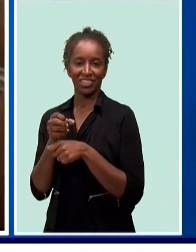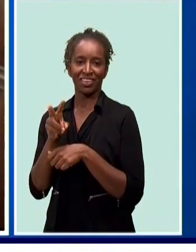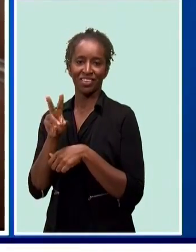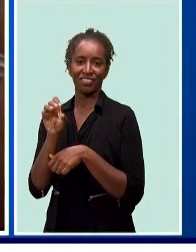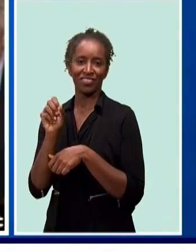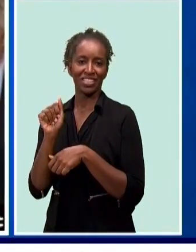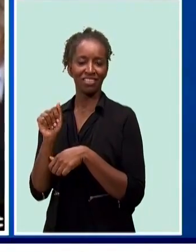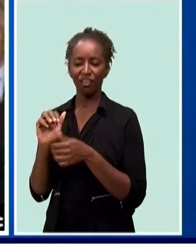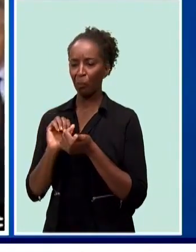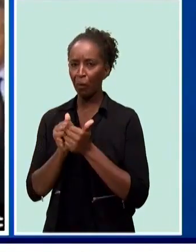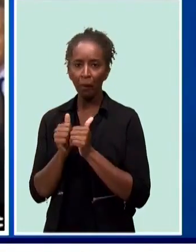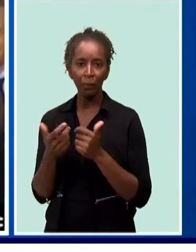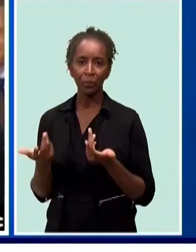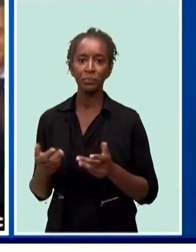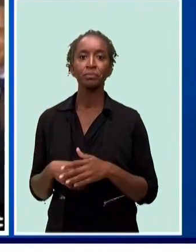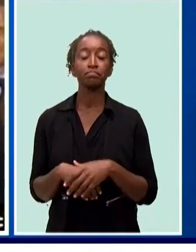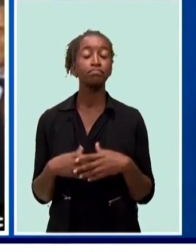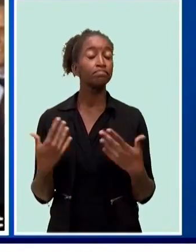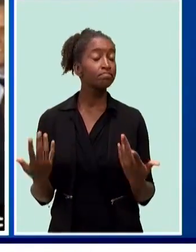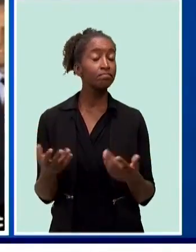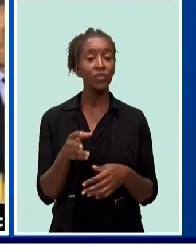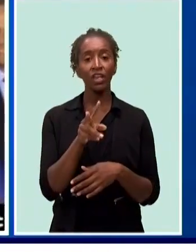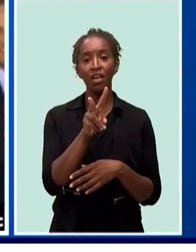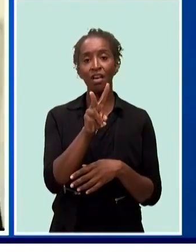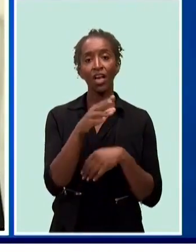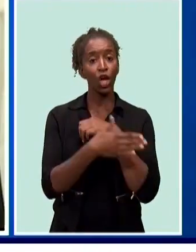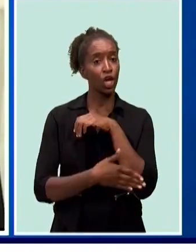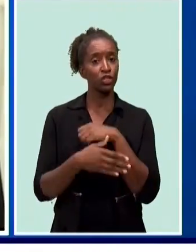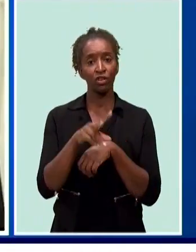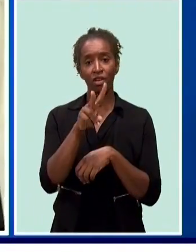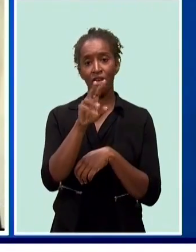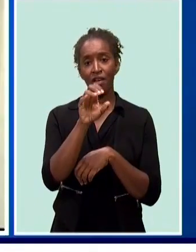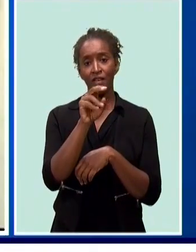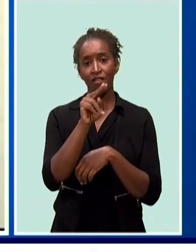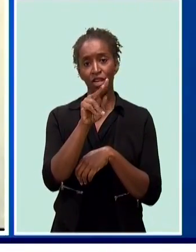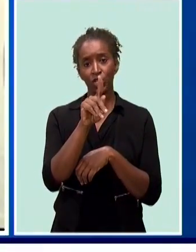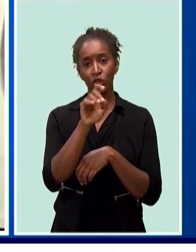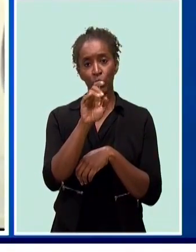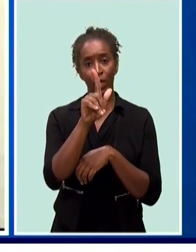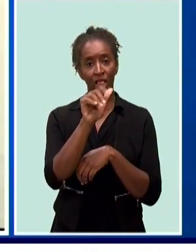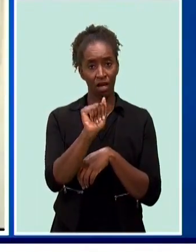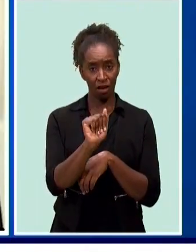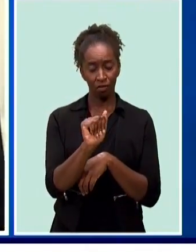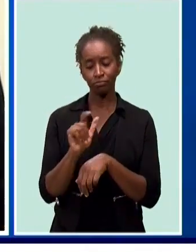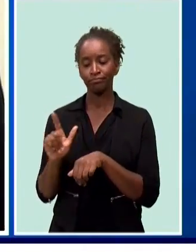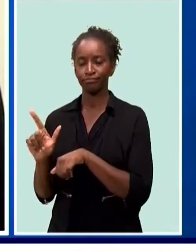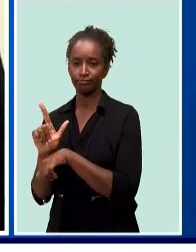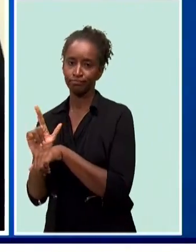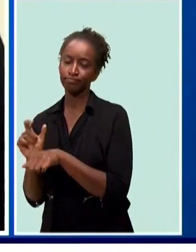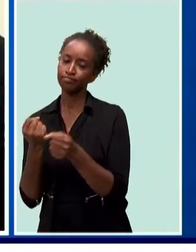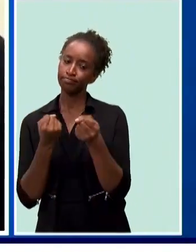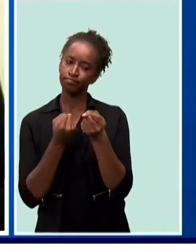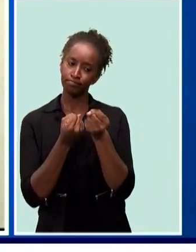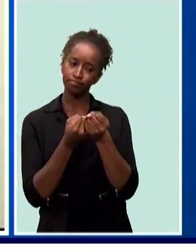here in St. Lucia. And as for Venezuela, the stance remains the same. St. Lucia supports fresh elections.